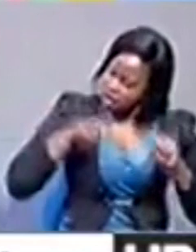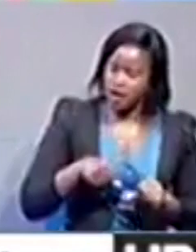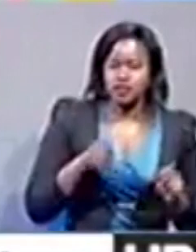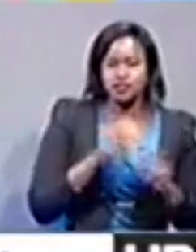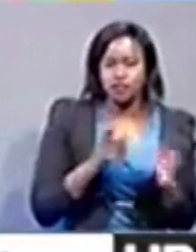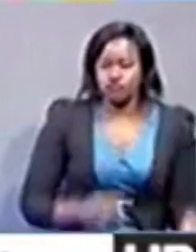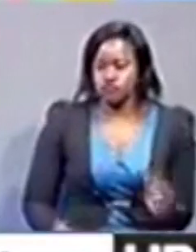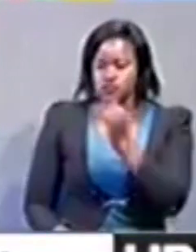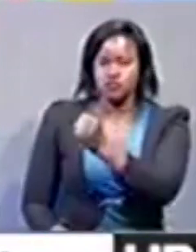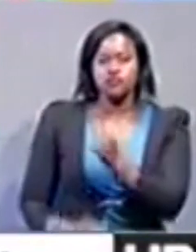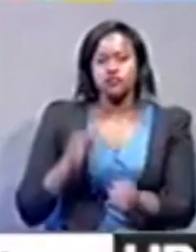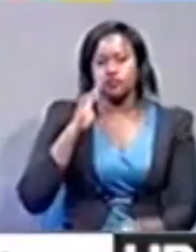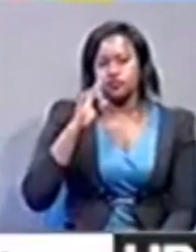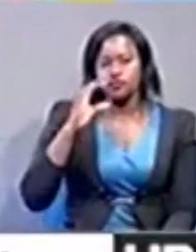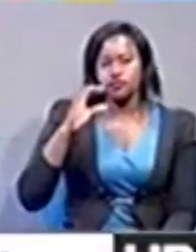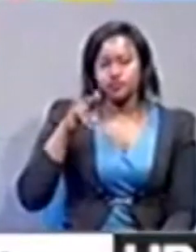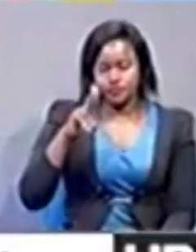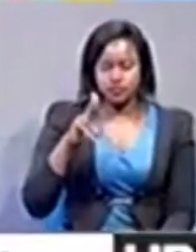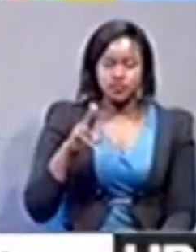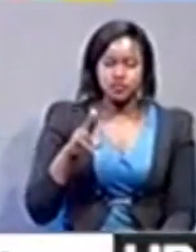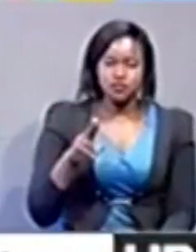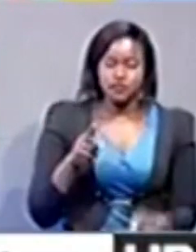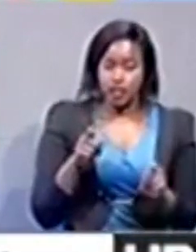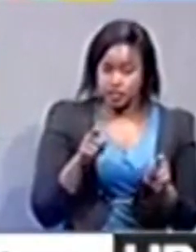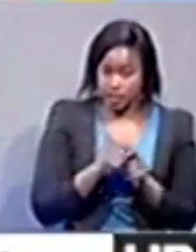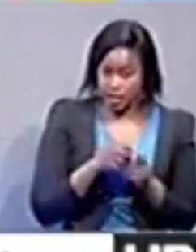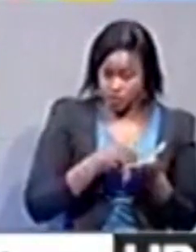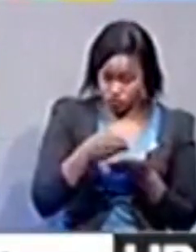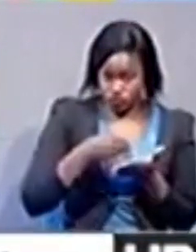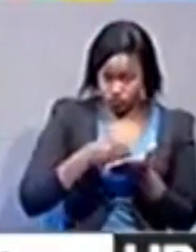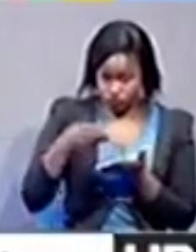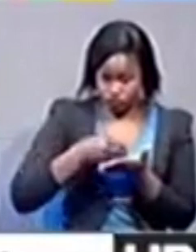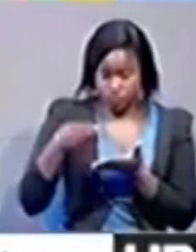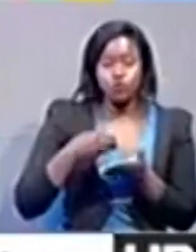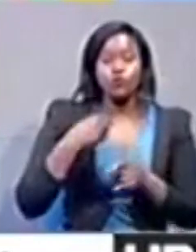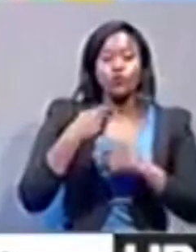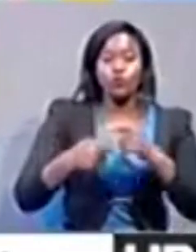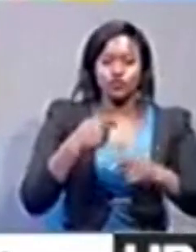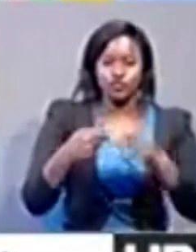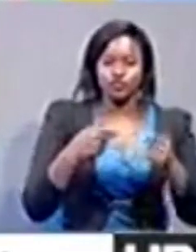Procurement is ongoing.